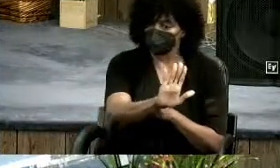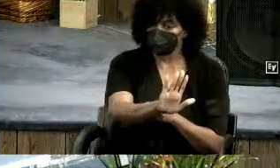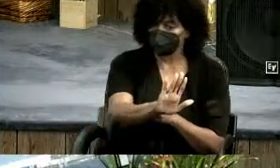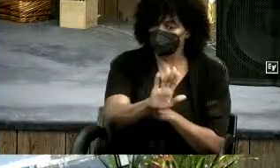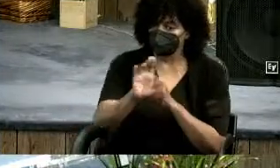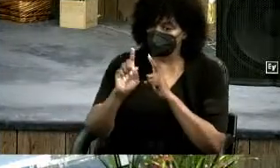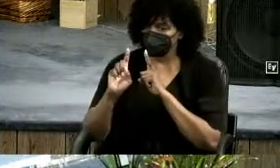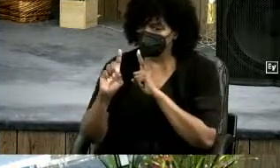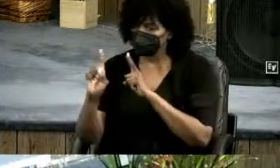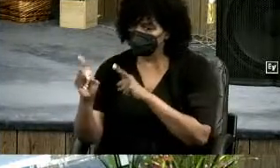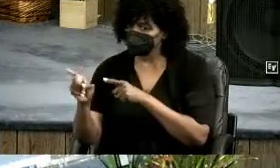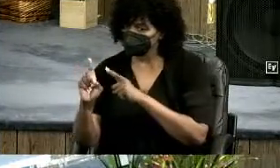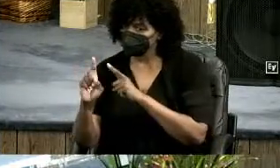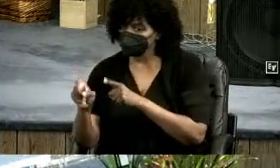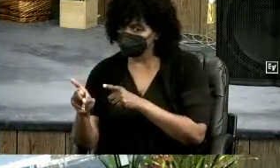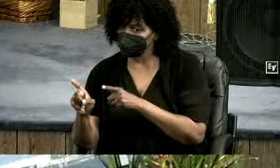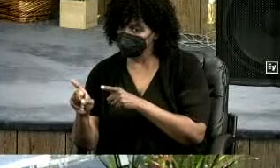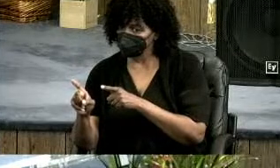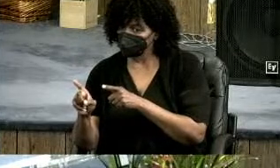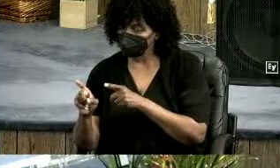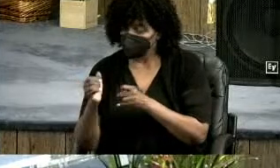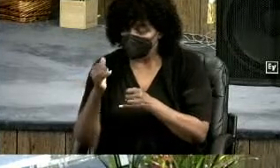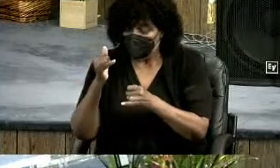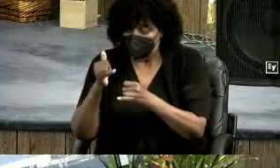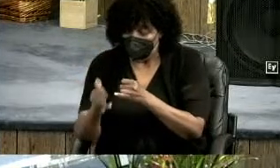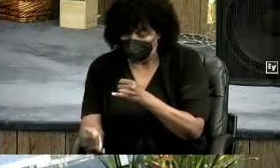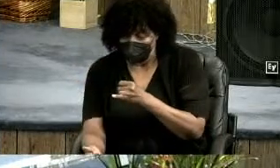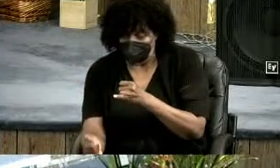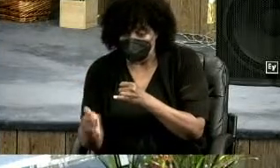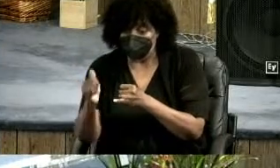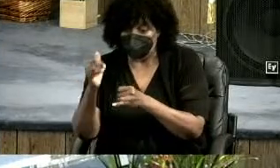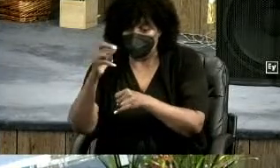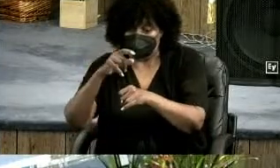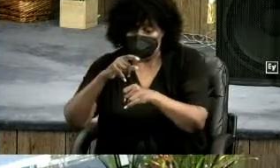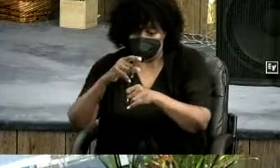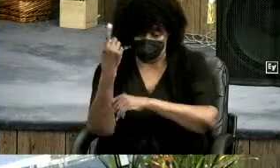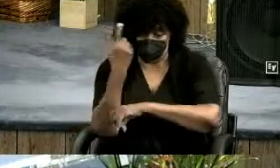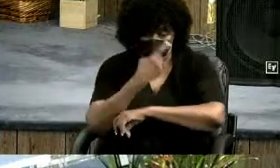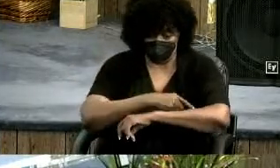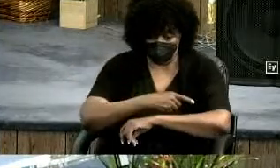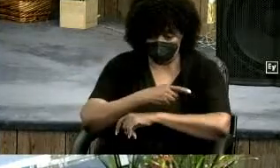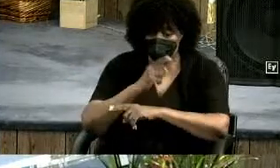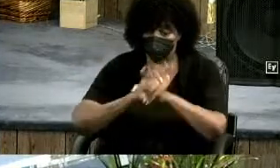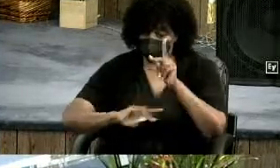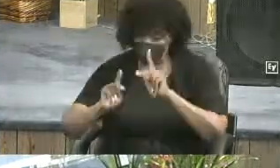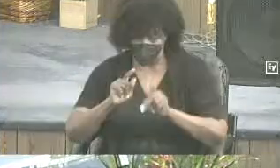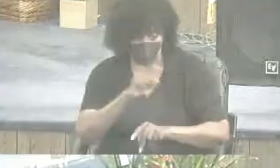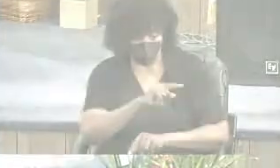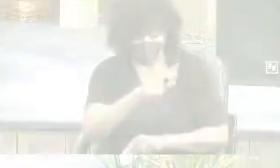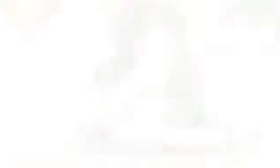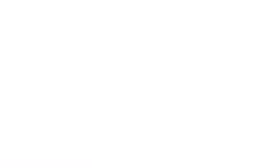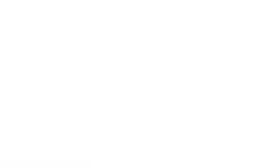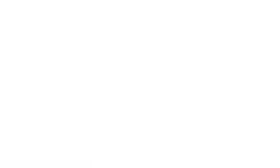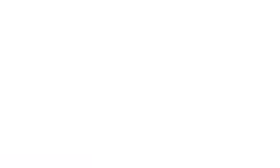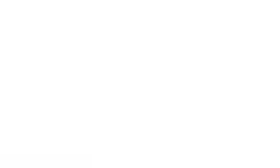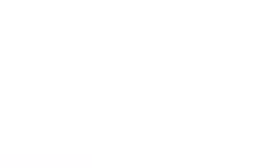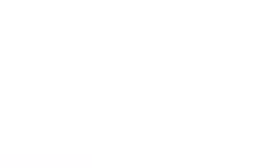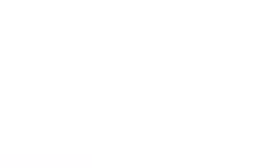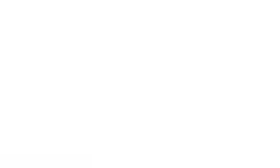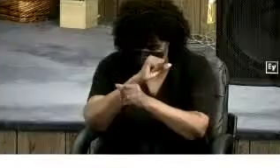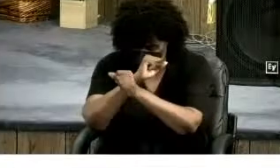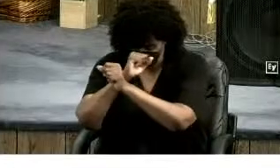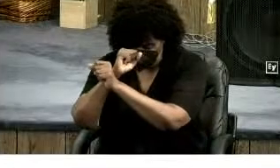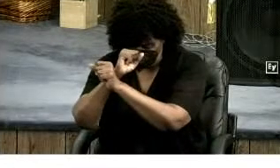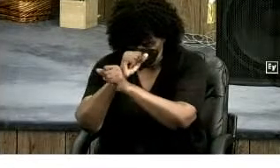says, Hananiah says, "The remnant there in the province who have escaped captivity," meaning they were never in bondage, "are